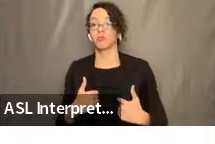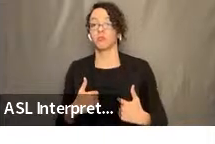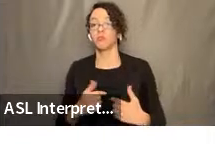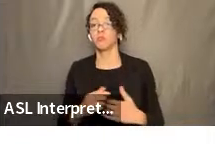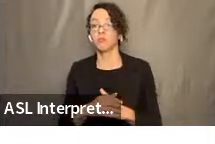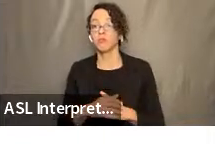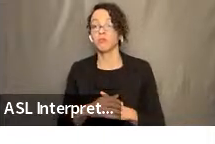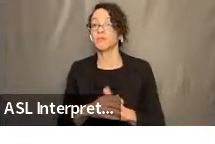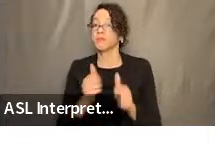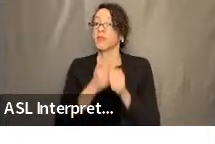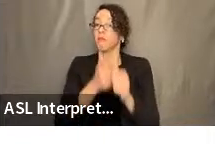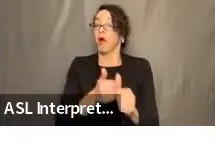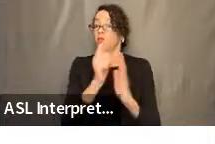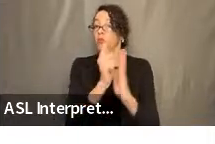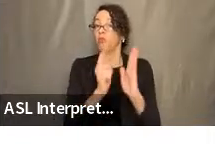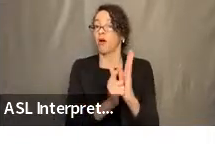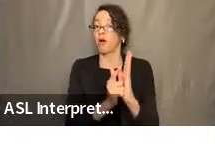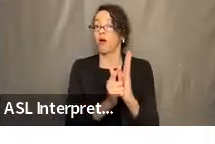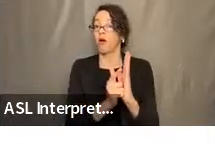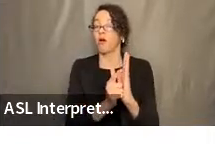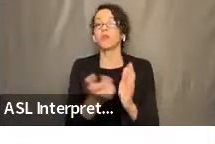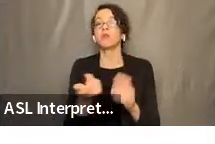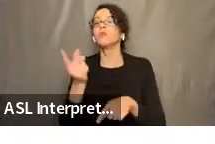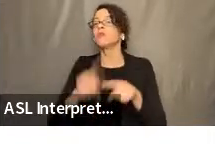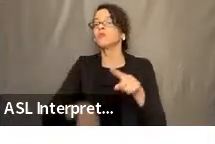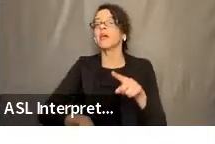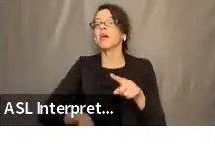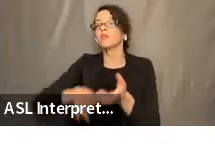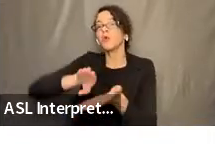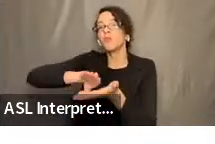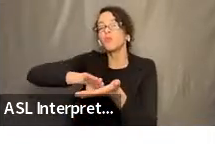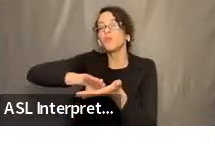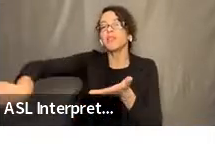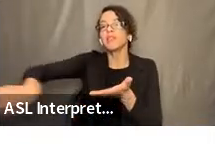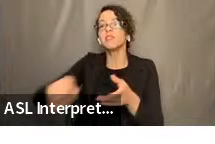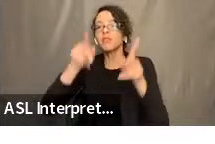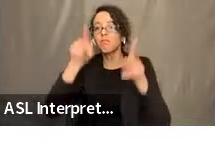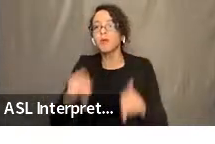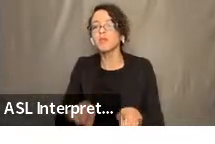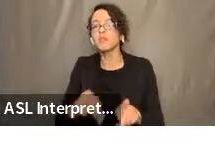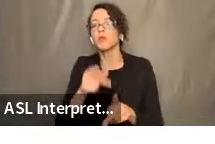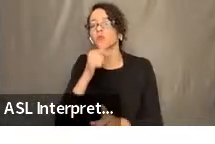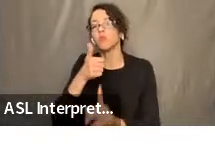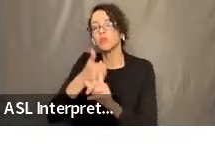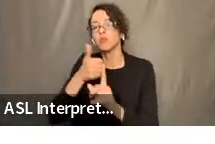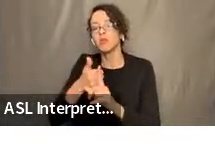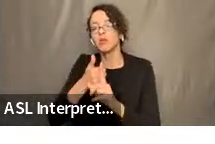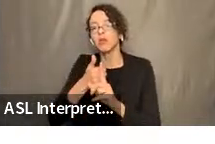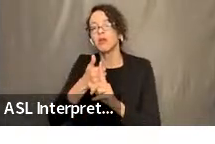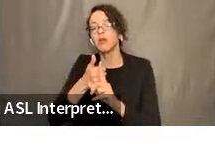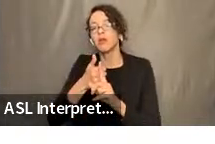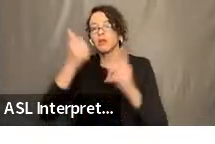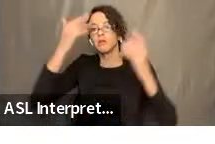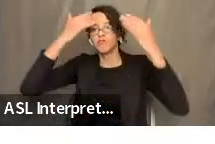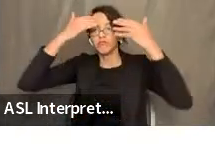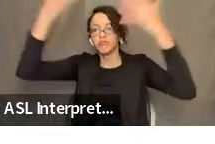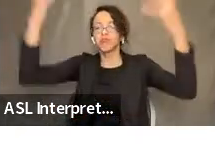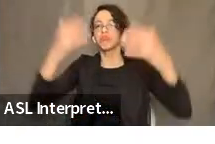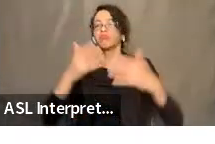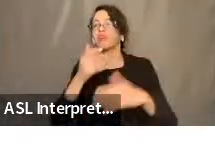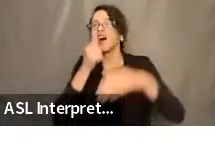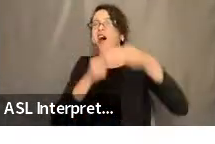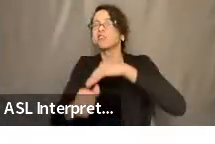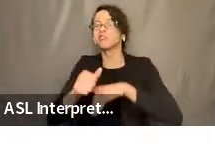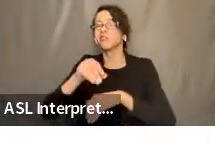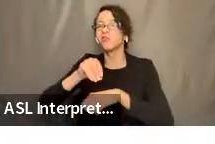by law, you cannot release someone who is under the influence of drugs back into the street. You